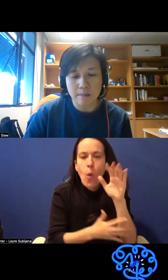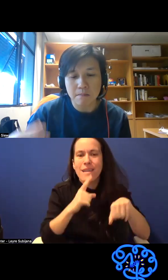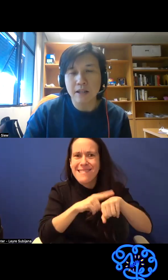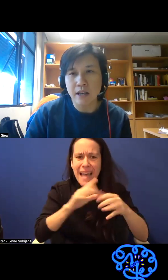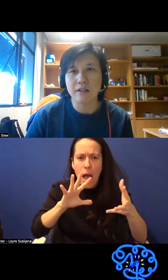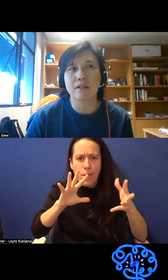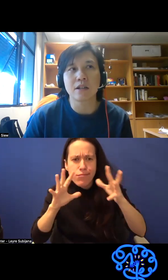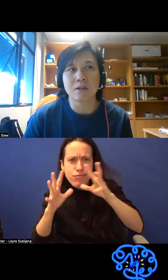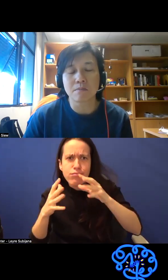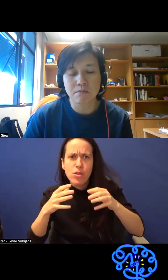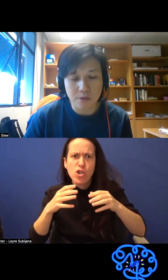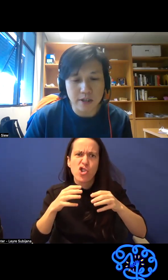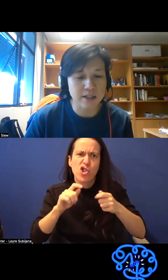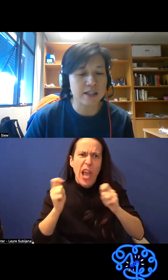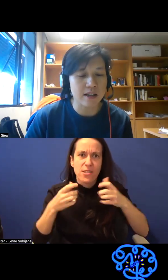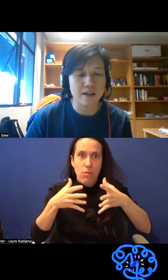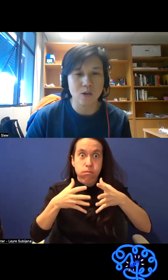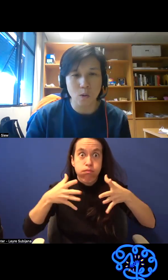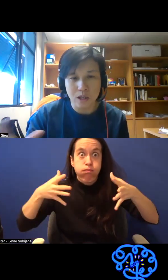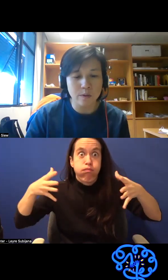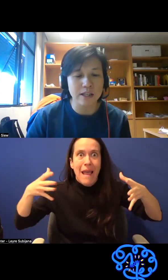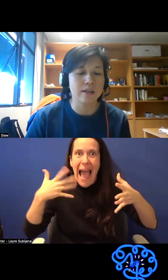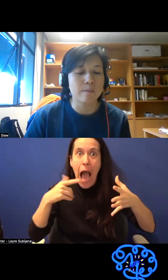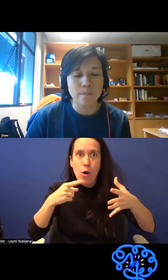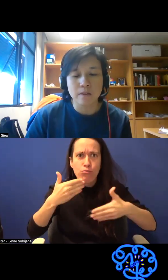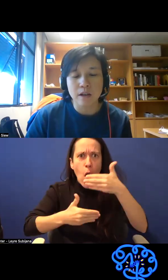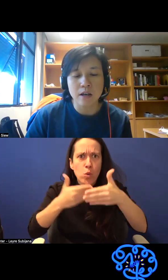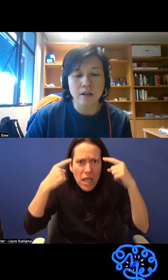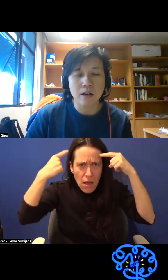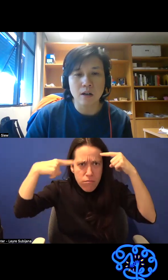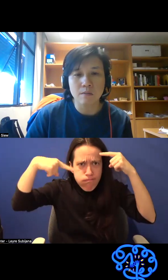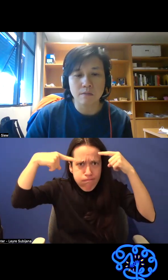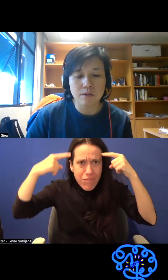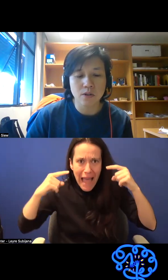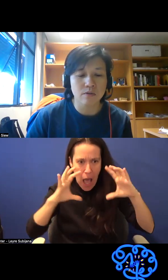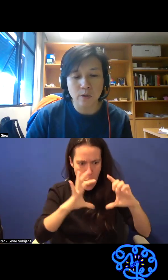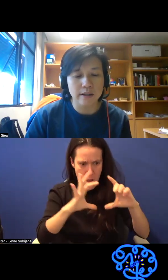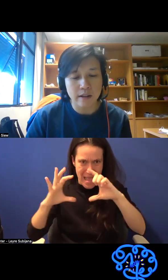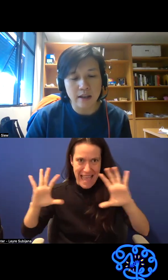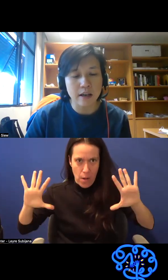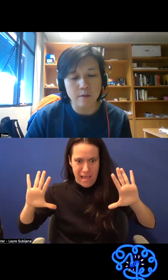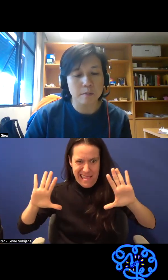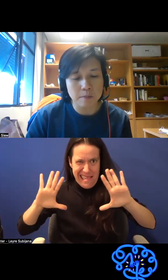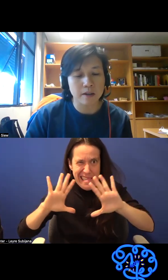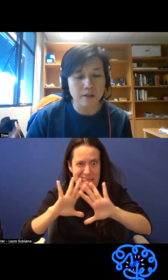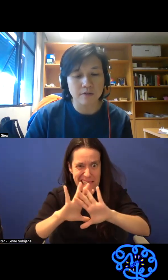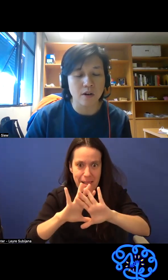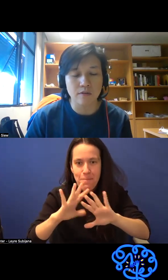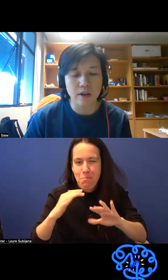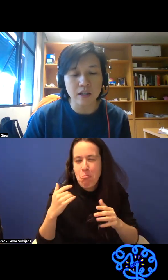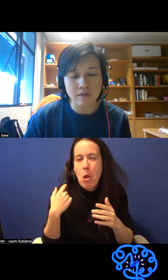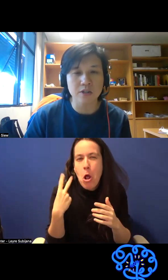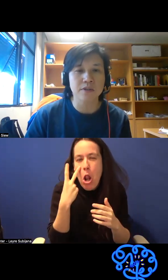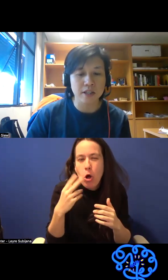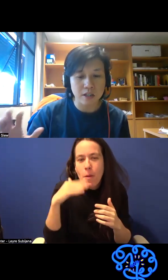might that mediate the processes that occur within it? And sort of look at that from the perspective of